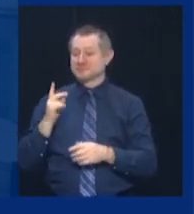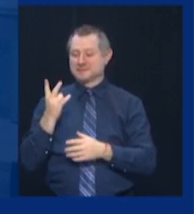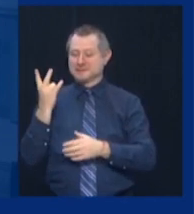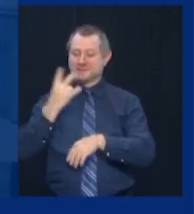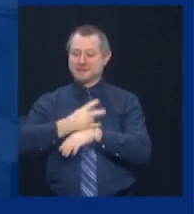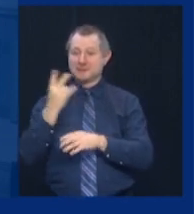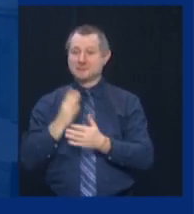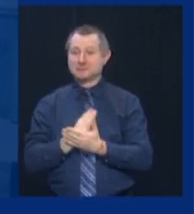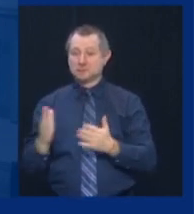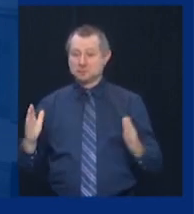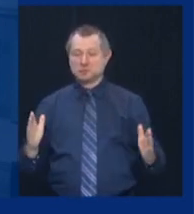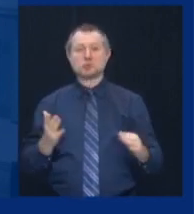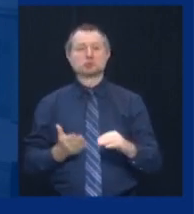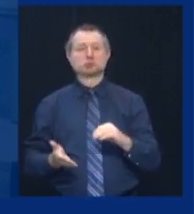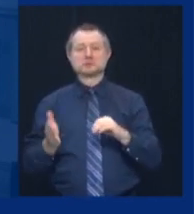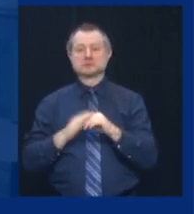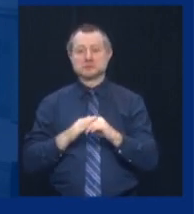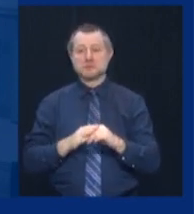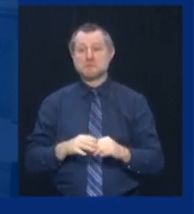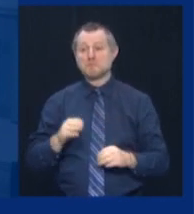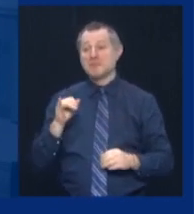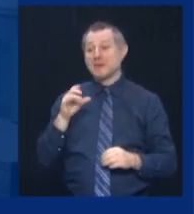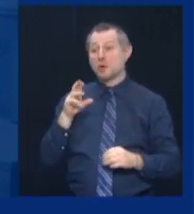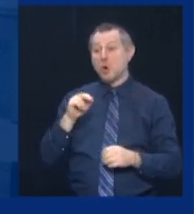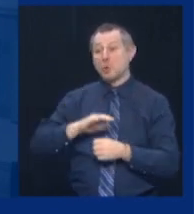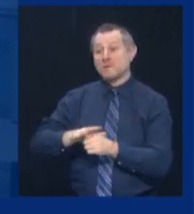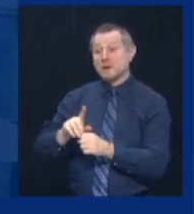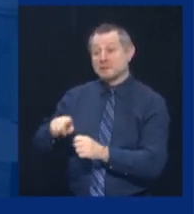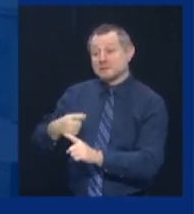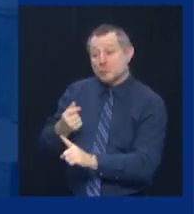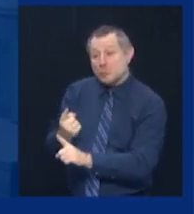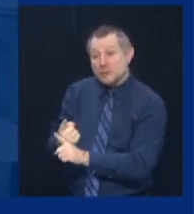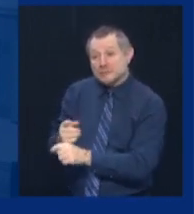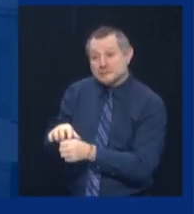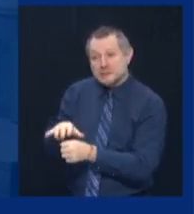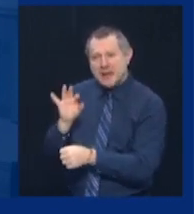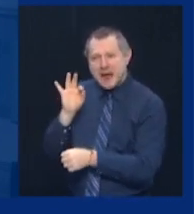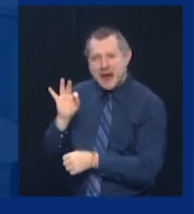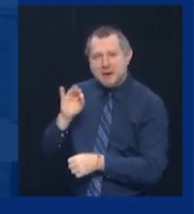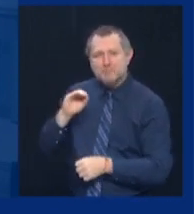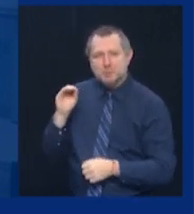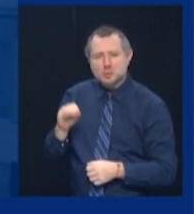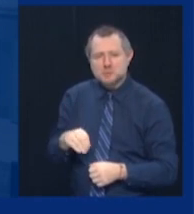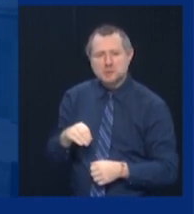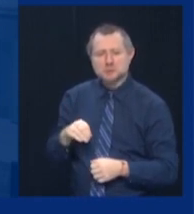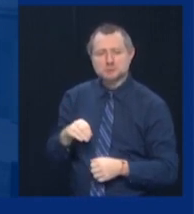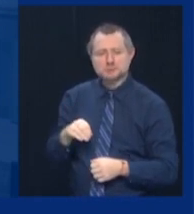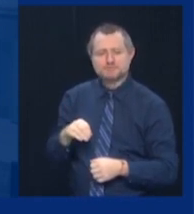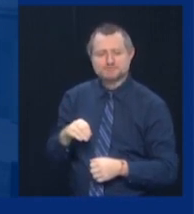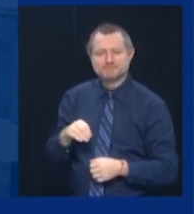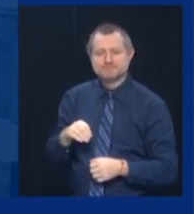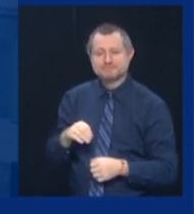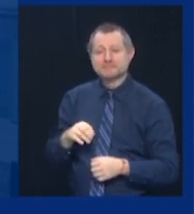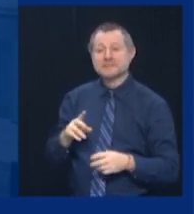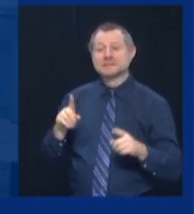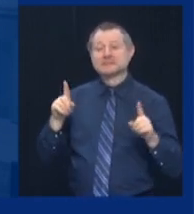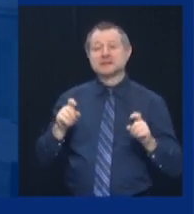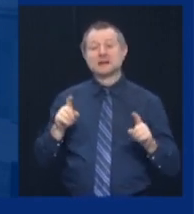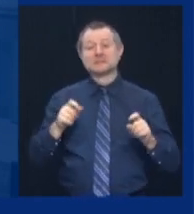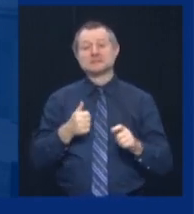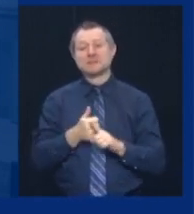Positivity in microclusters 9%, and 124,000 tests taken. This is